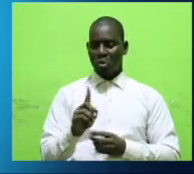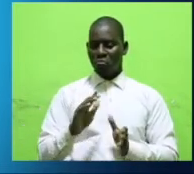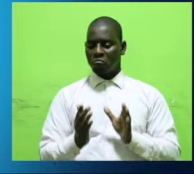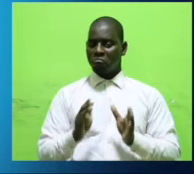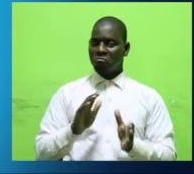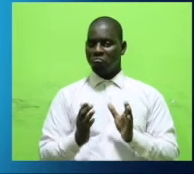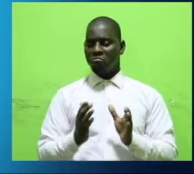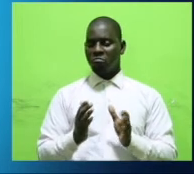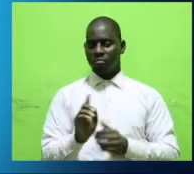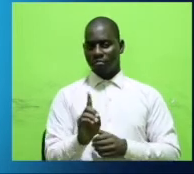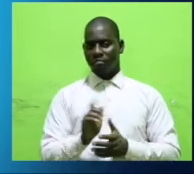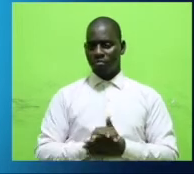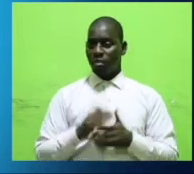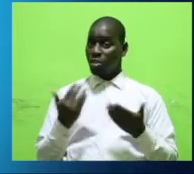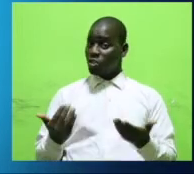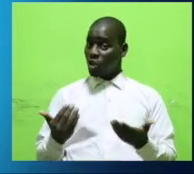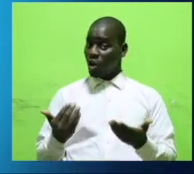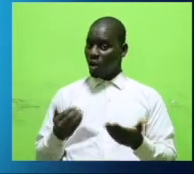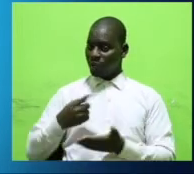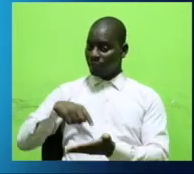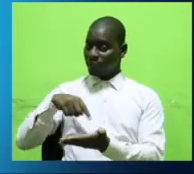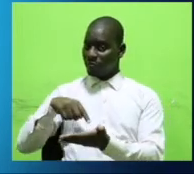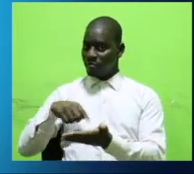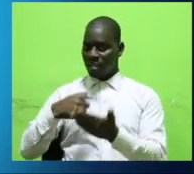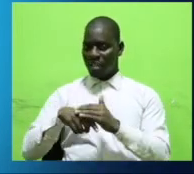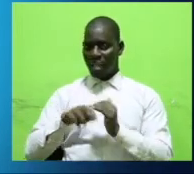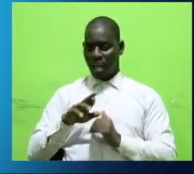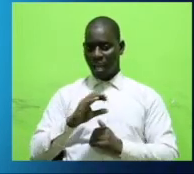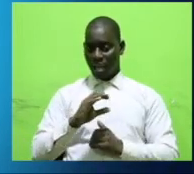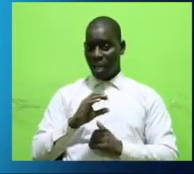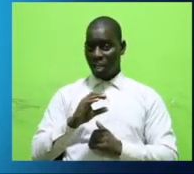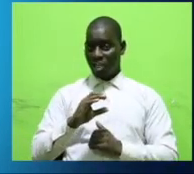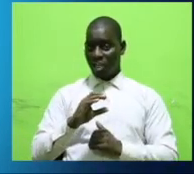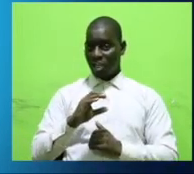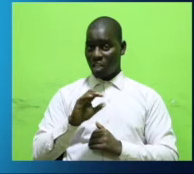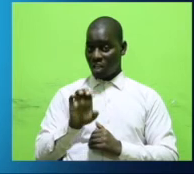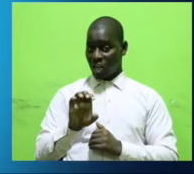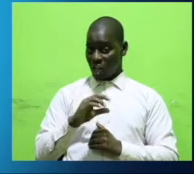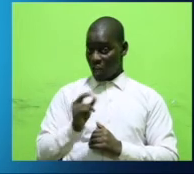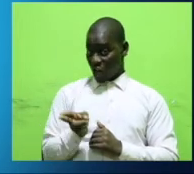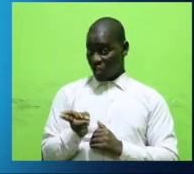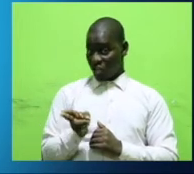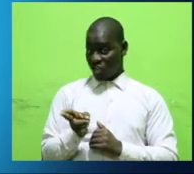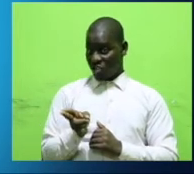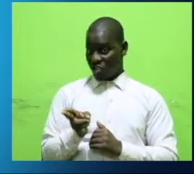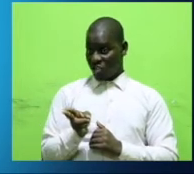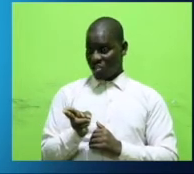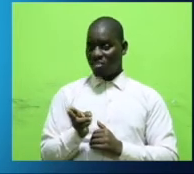dome-shaped, relaxes and moves up. Simultaneously, the rib cage moves down and